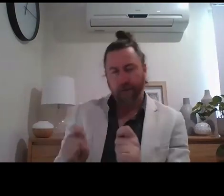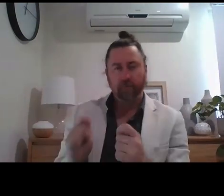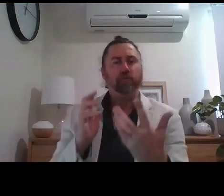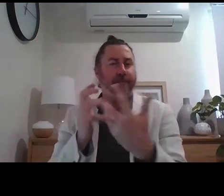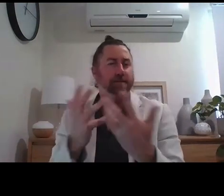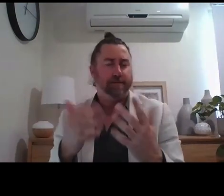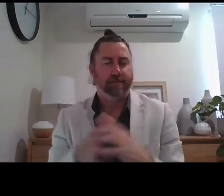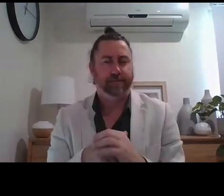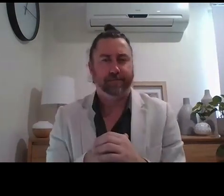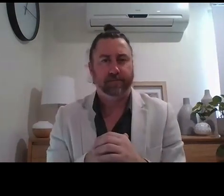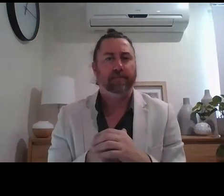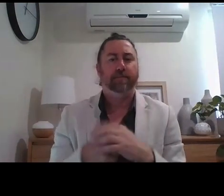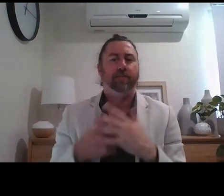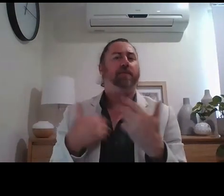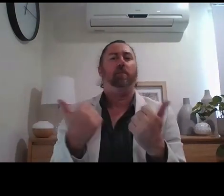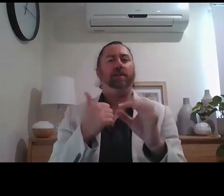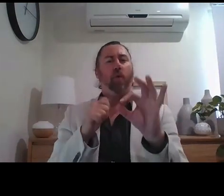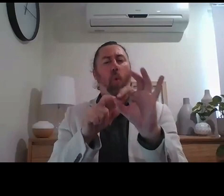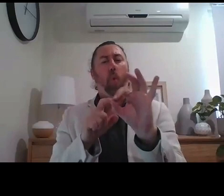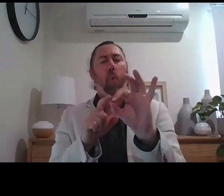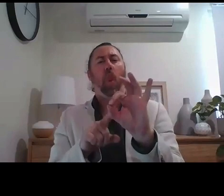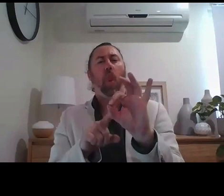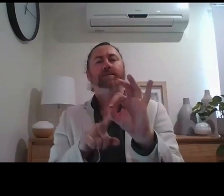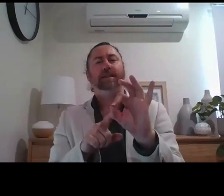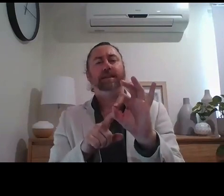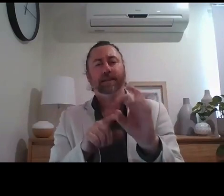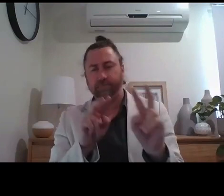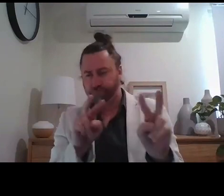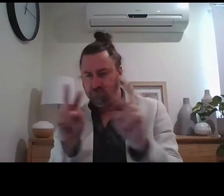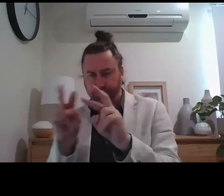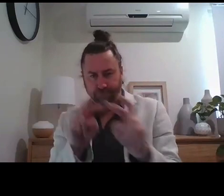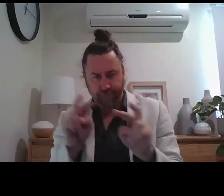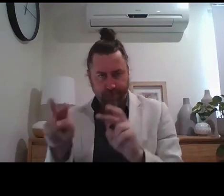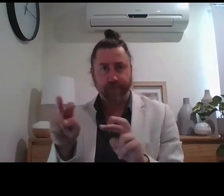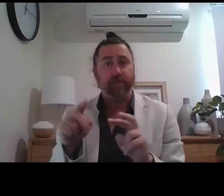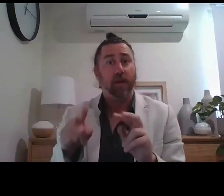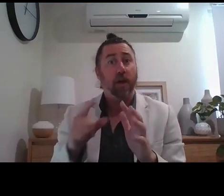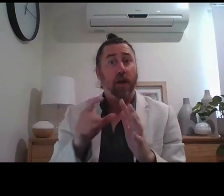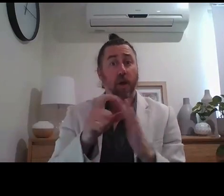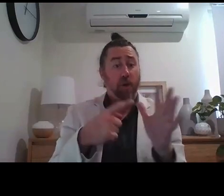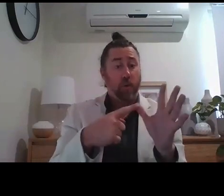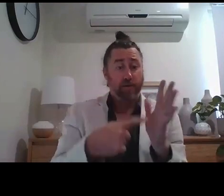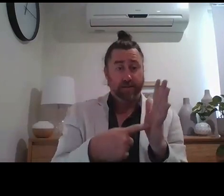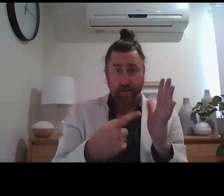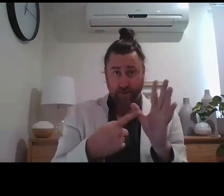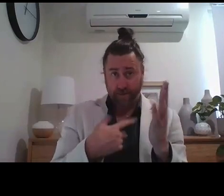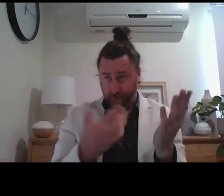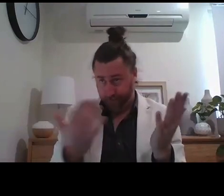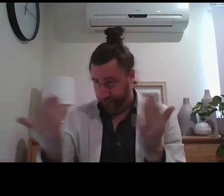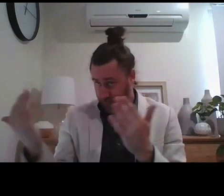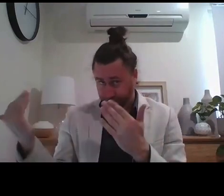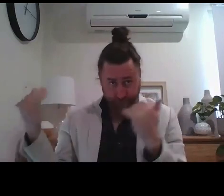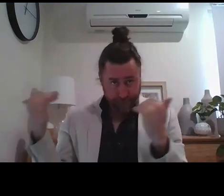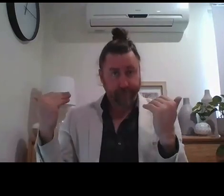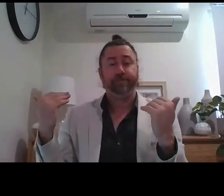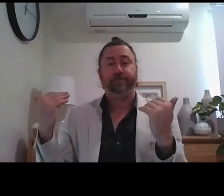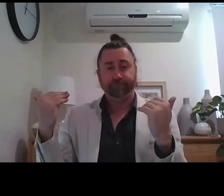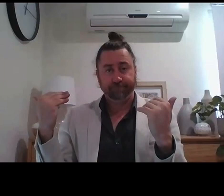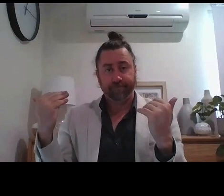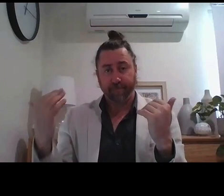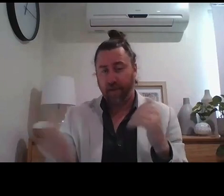quality indicators that I've just mentioned. Data for each of the quality indicators is then divided up into